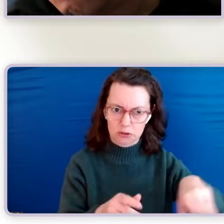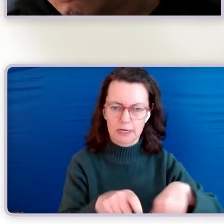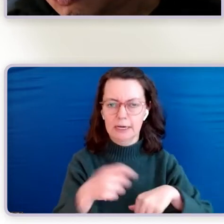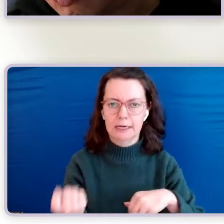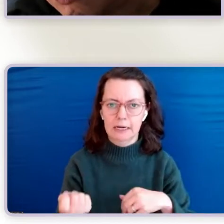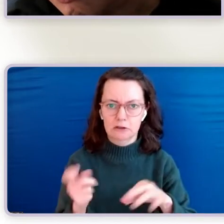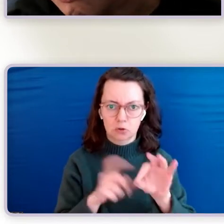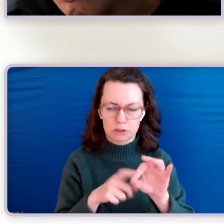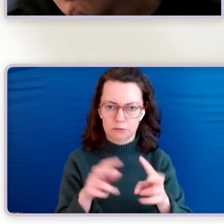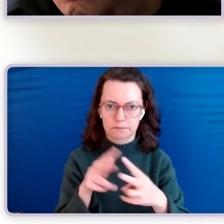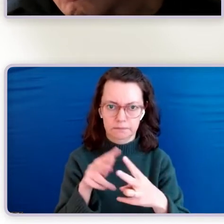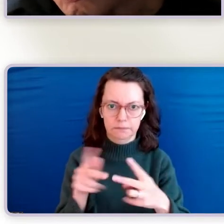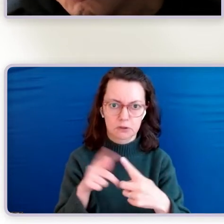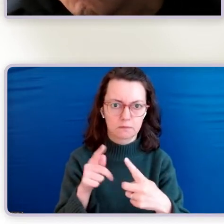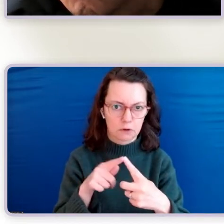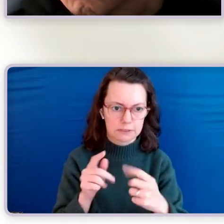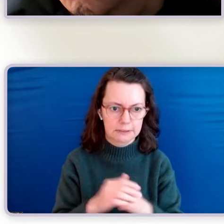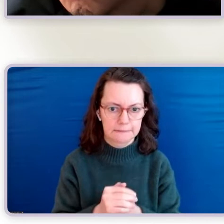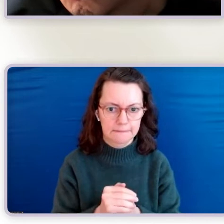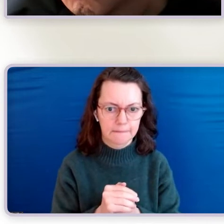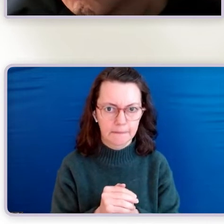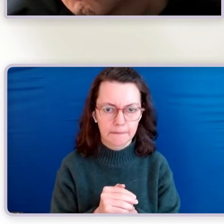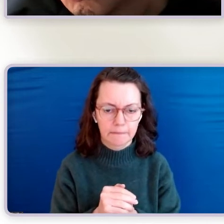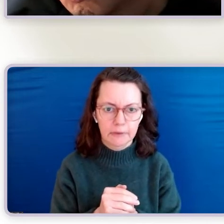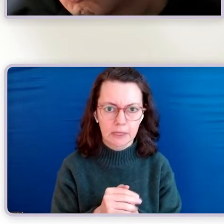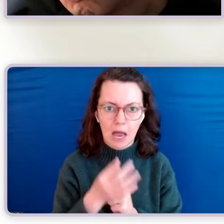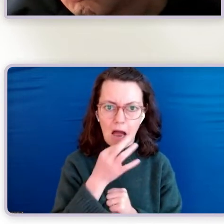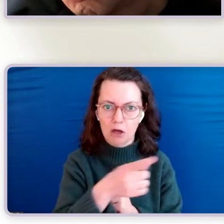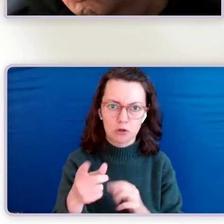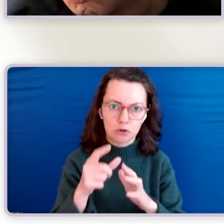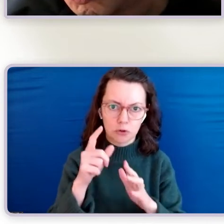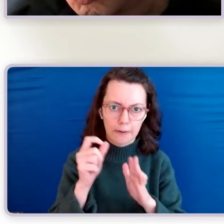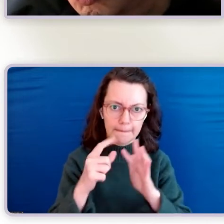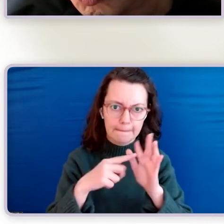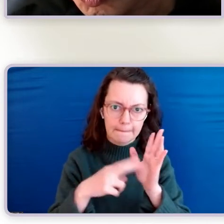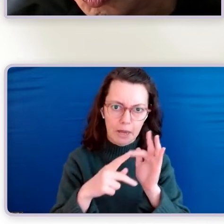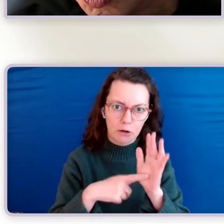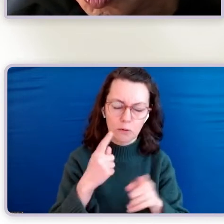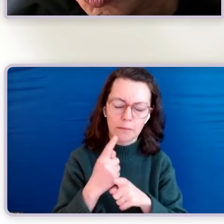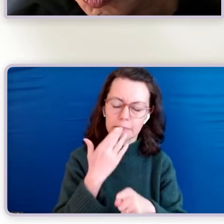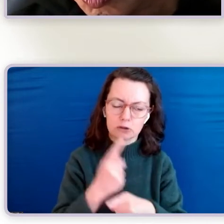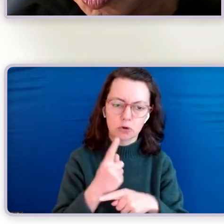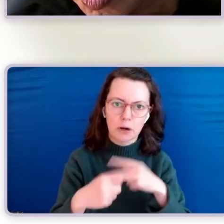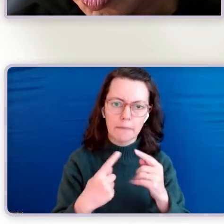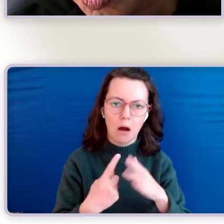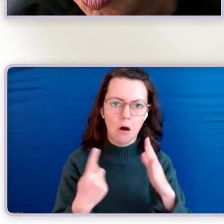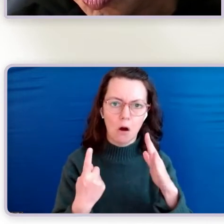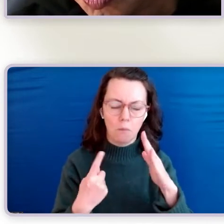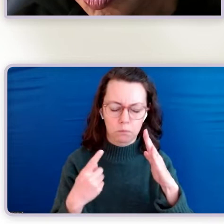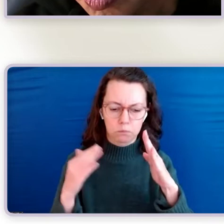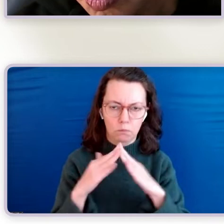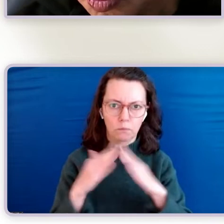ones. The next question is, could the panel elaborate about the unique impact of isolation on people with